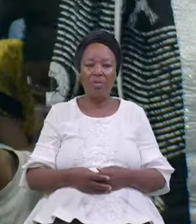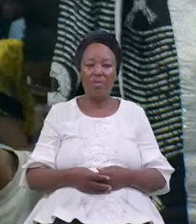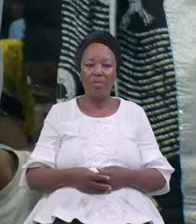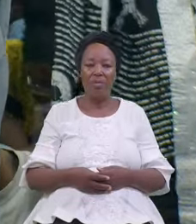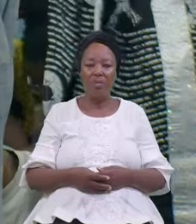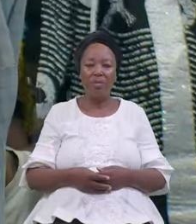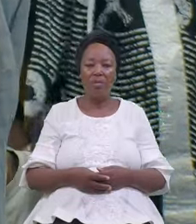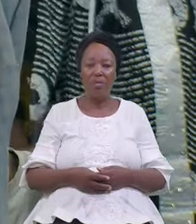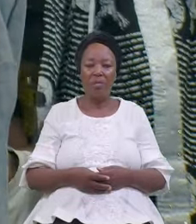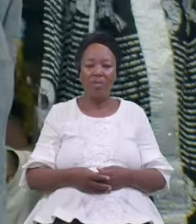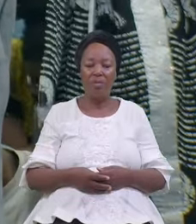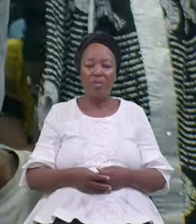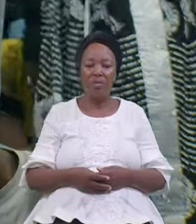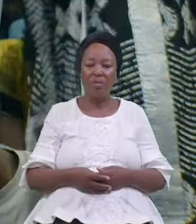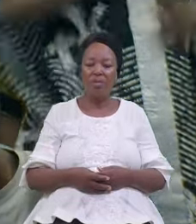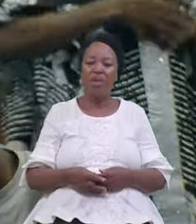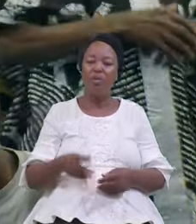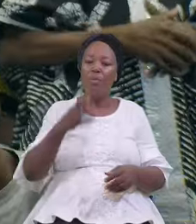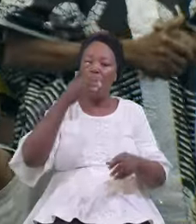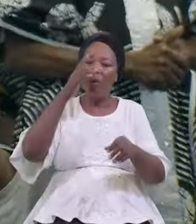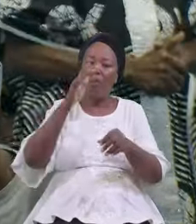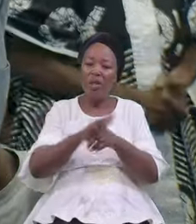pledge oneness, unity